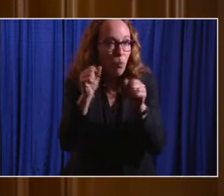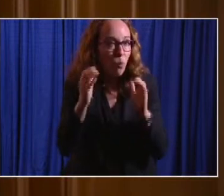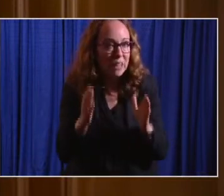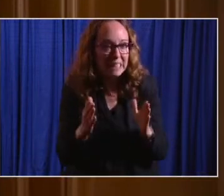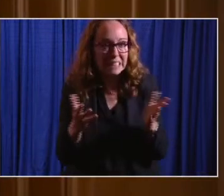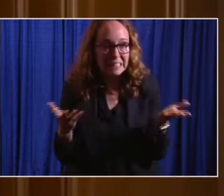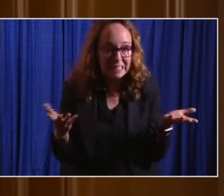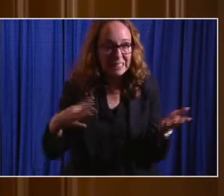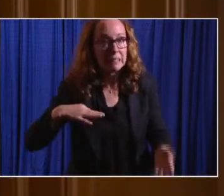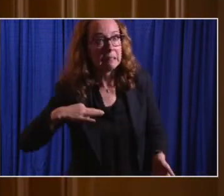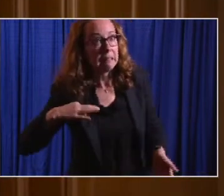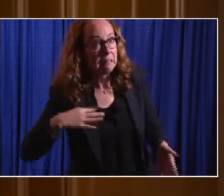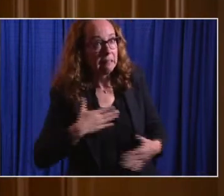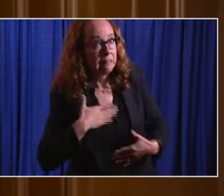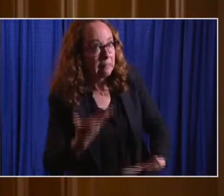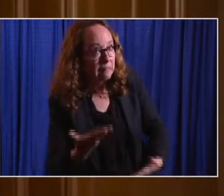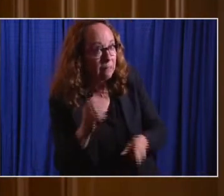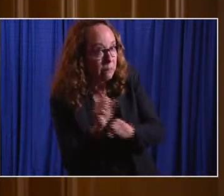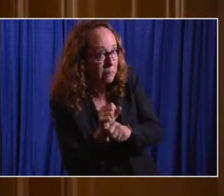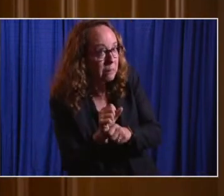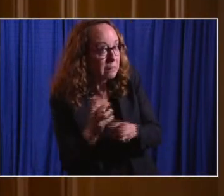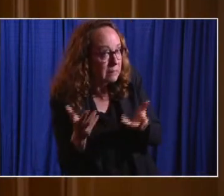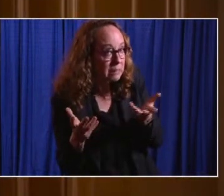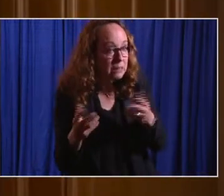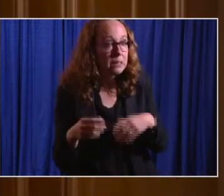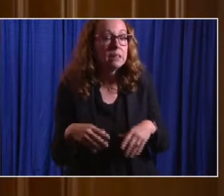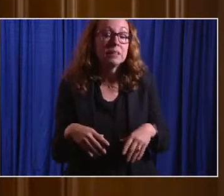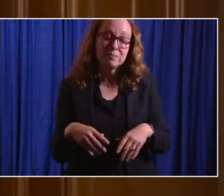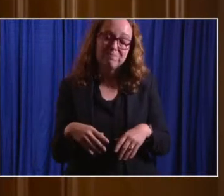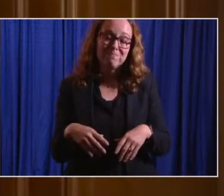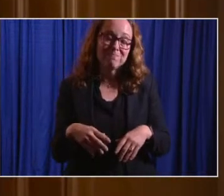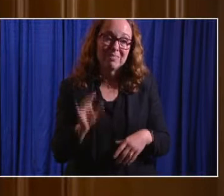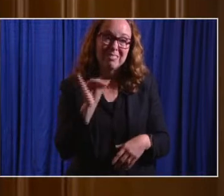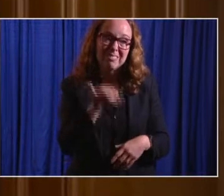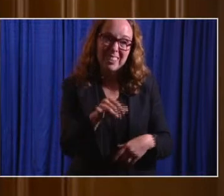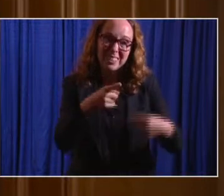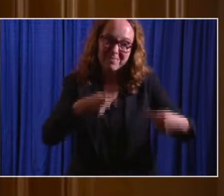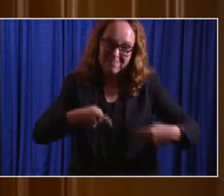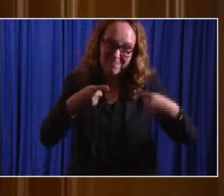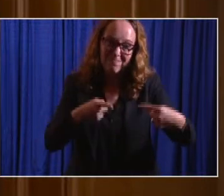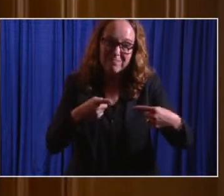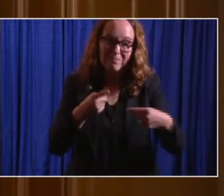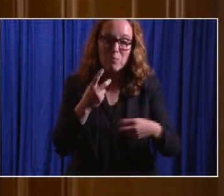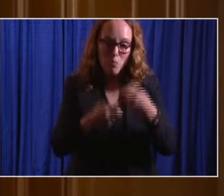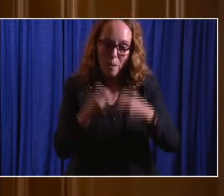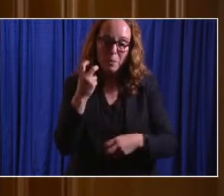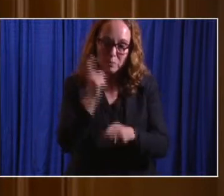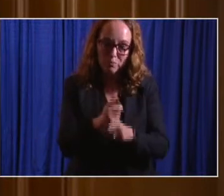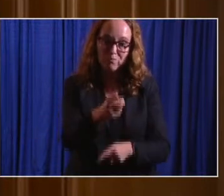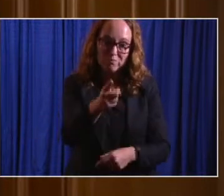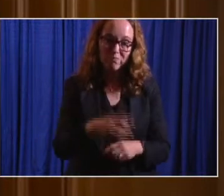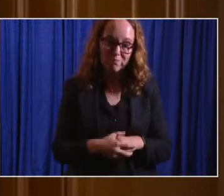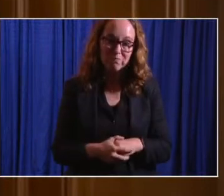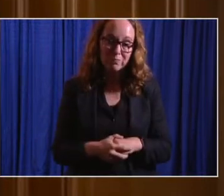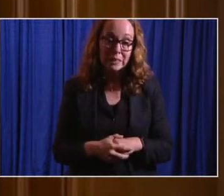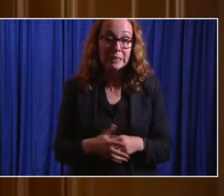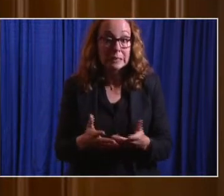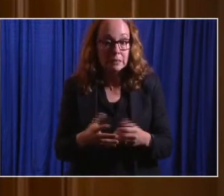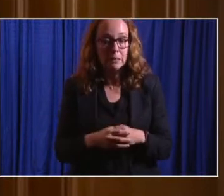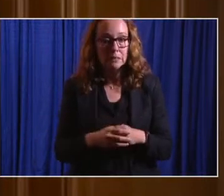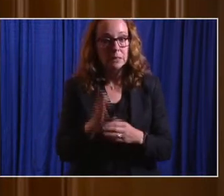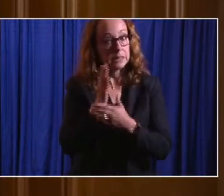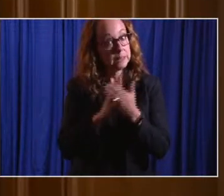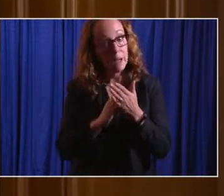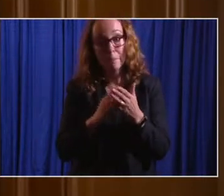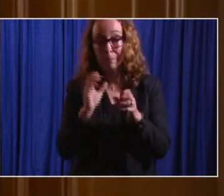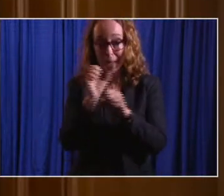is a problem. As far as the specific unemployment, again, that is something that some employers have